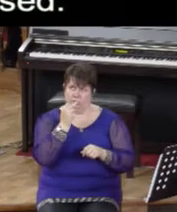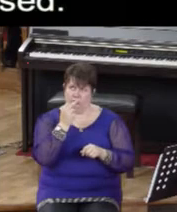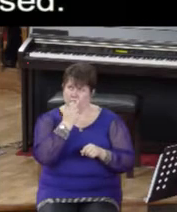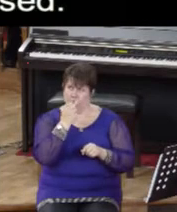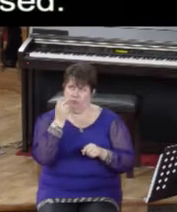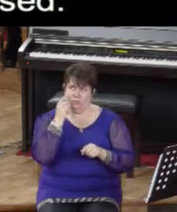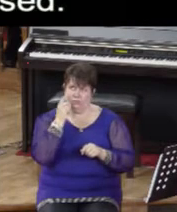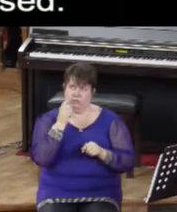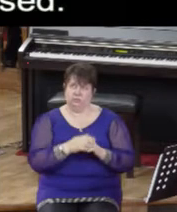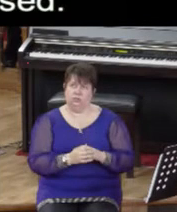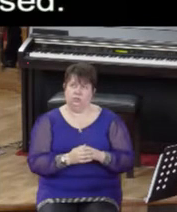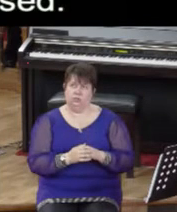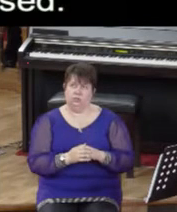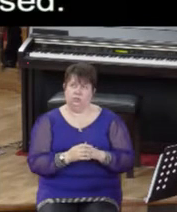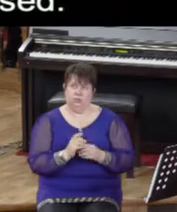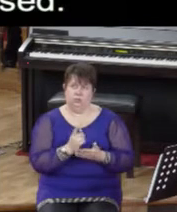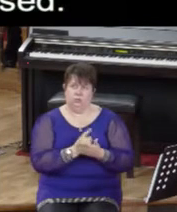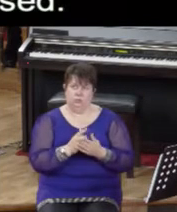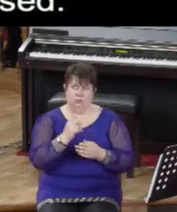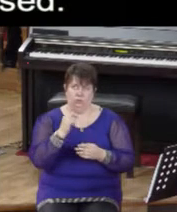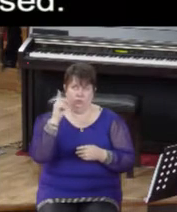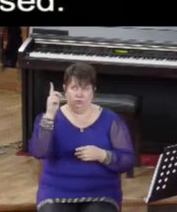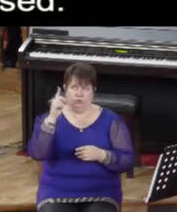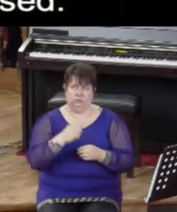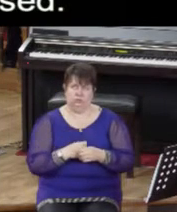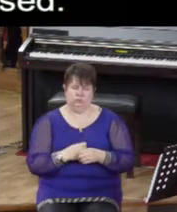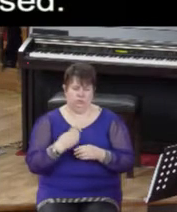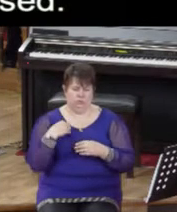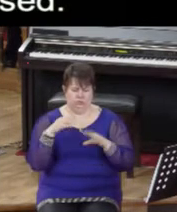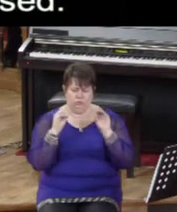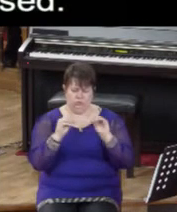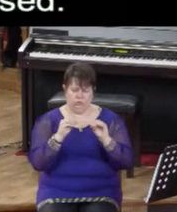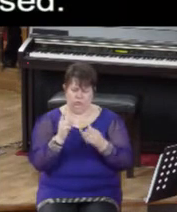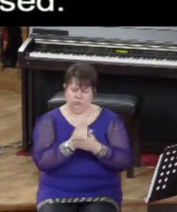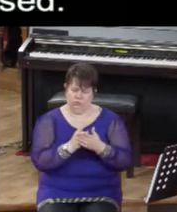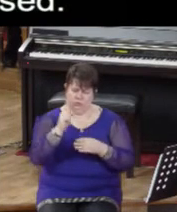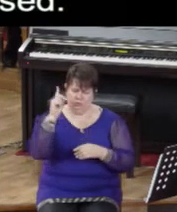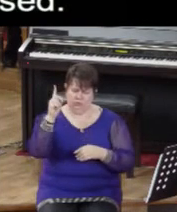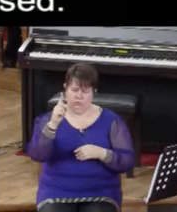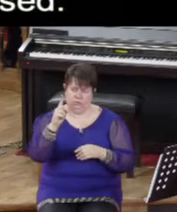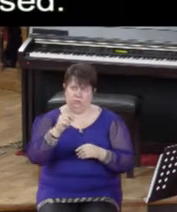God, for we have testified about God that He raised